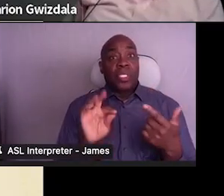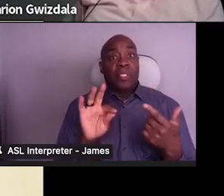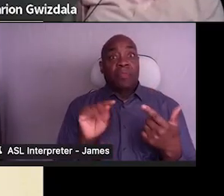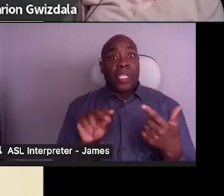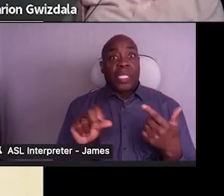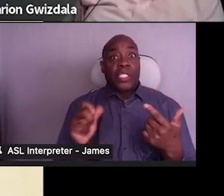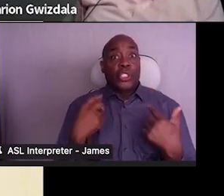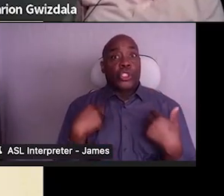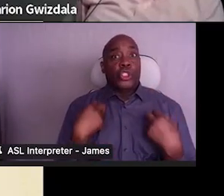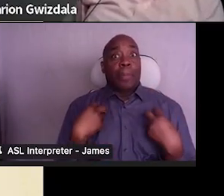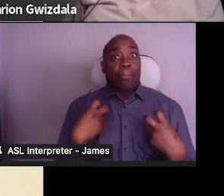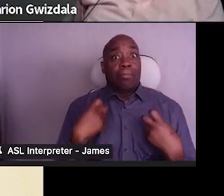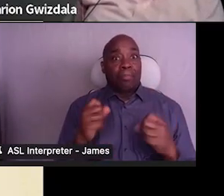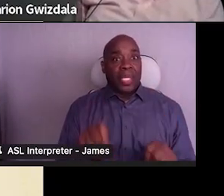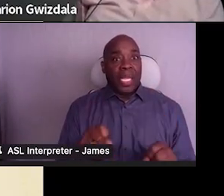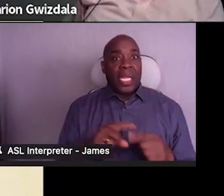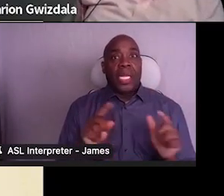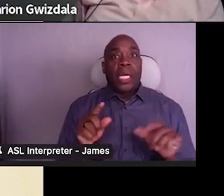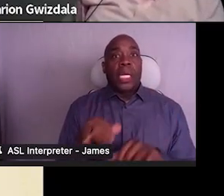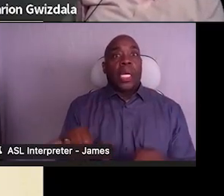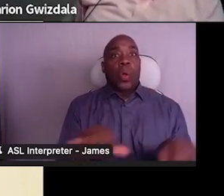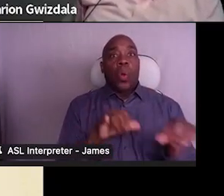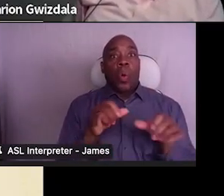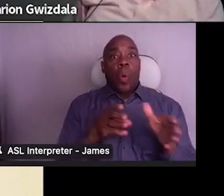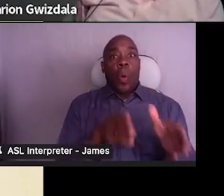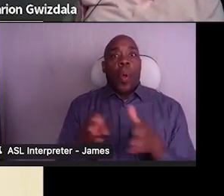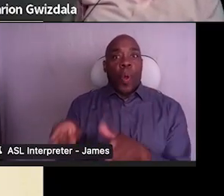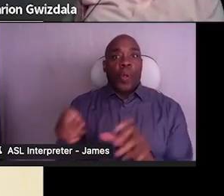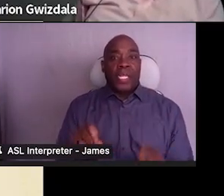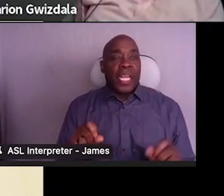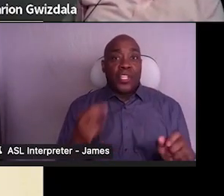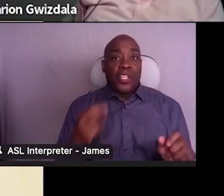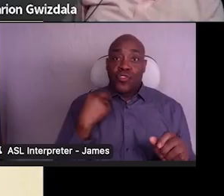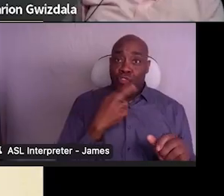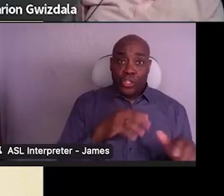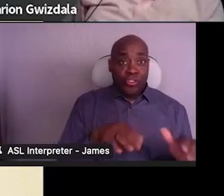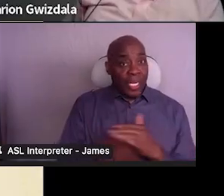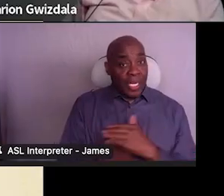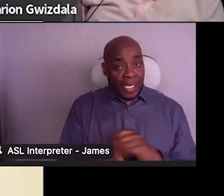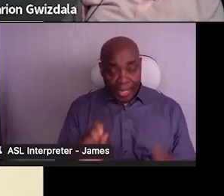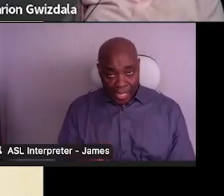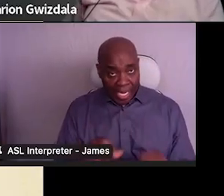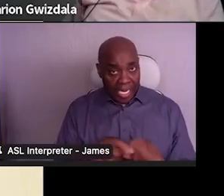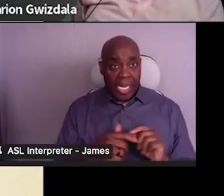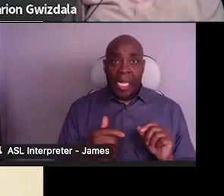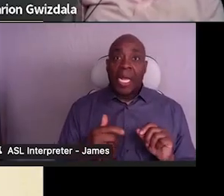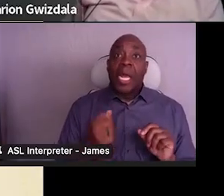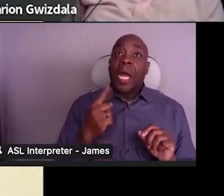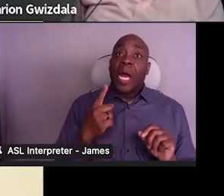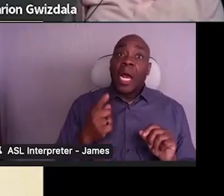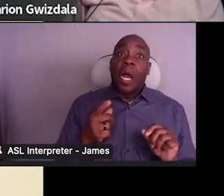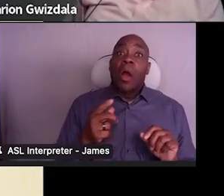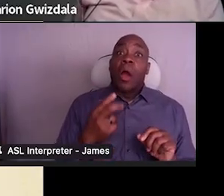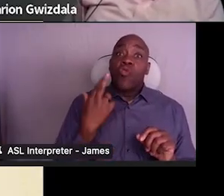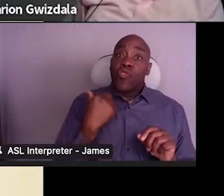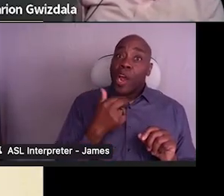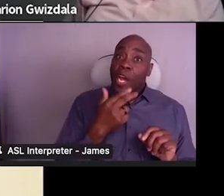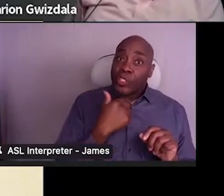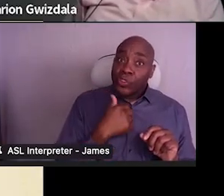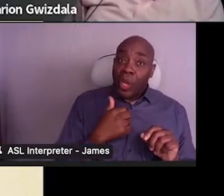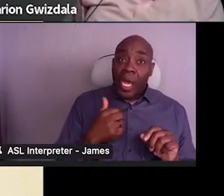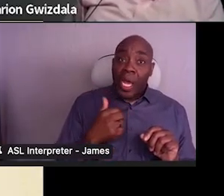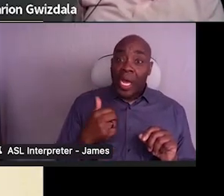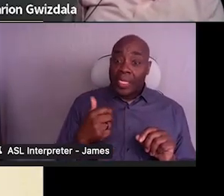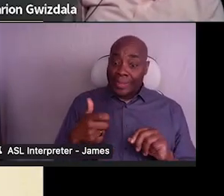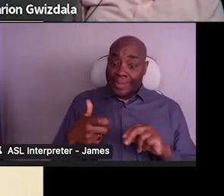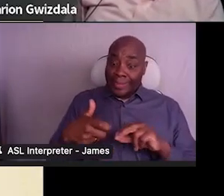can go to the fitness center. They can go to all of the common areas. They can go into restaurants. They're not allowed to sit on the